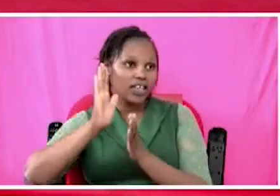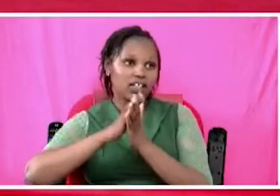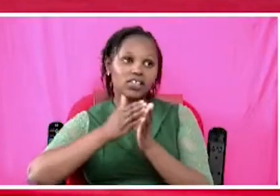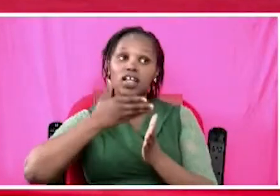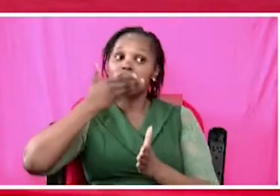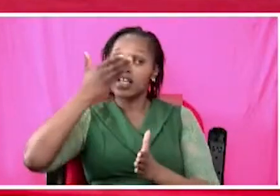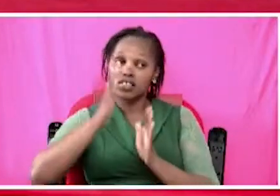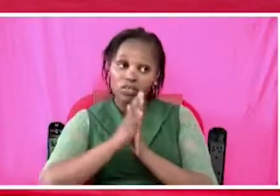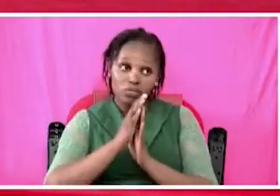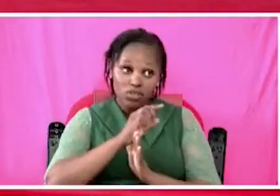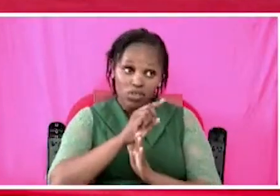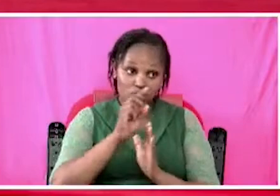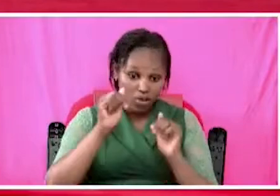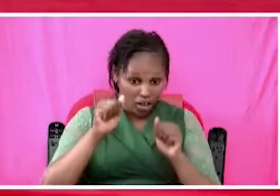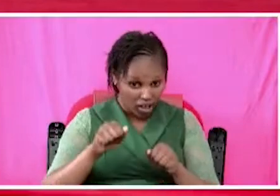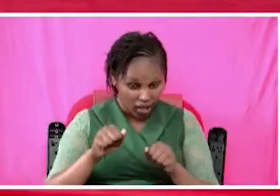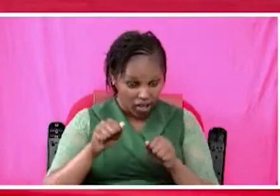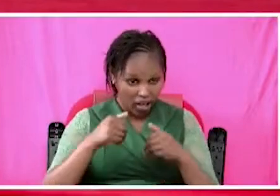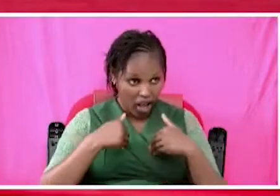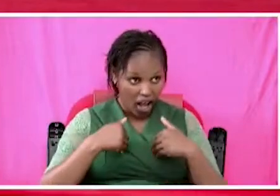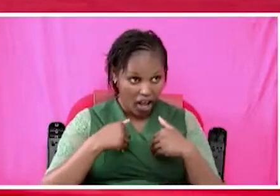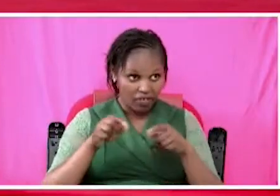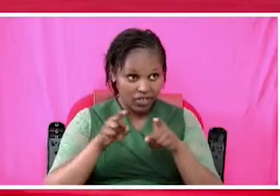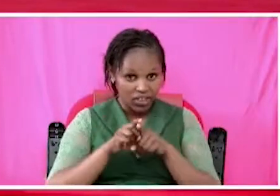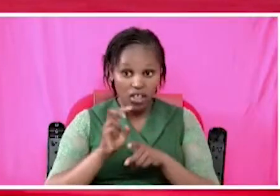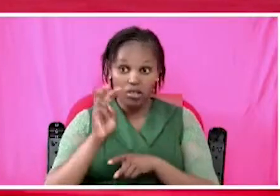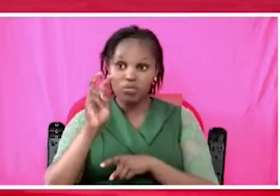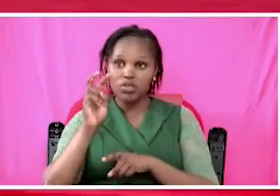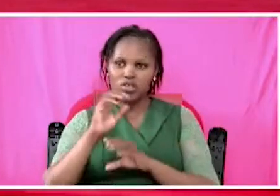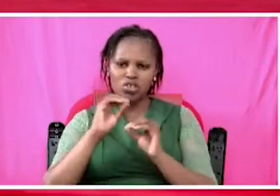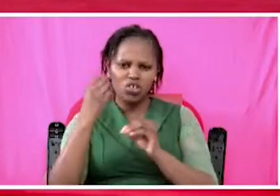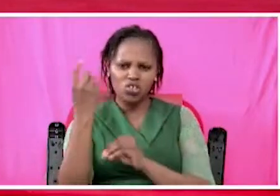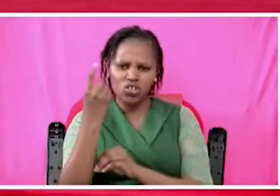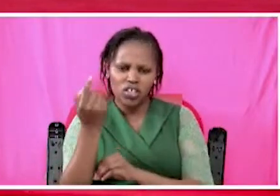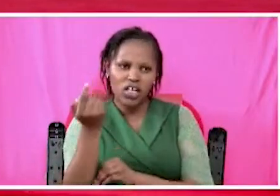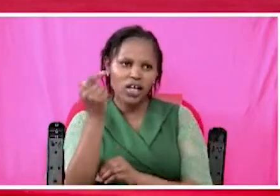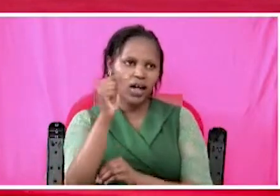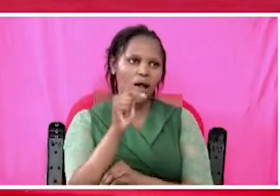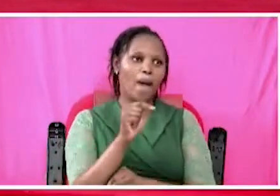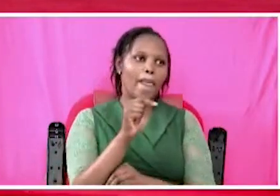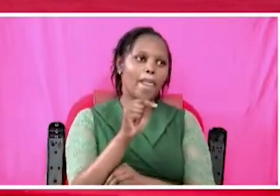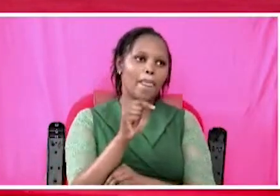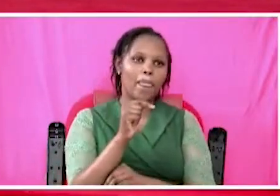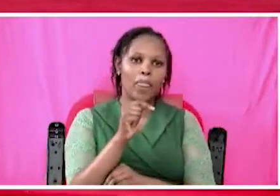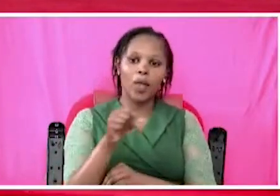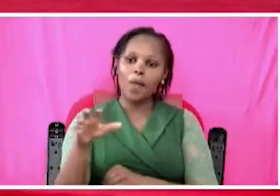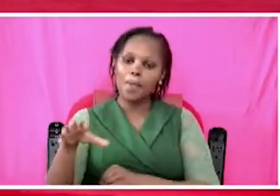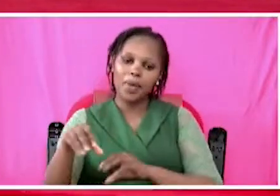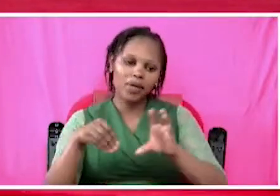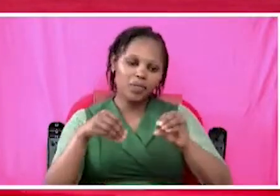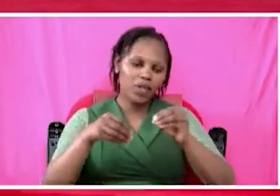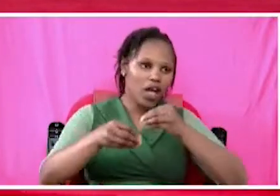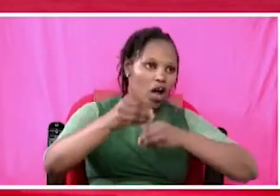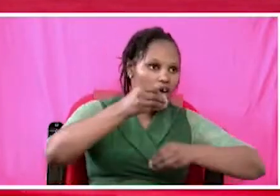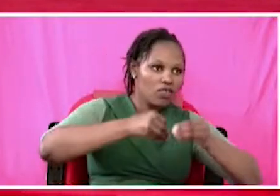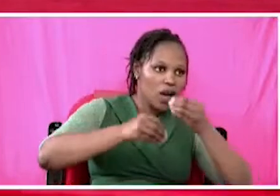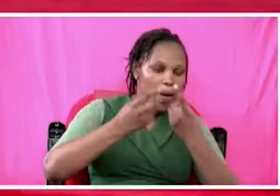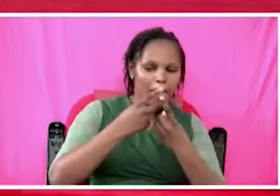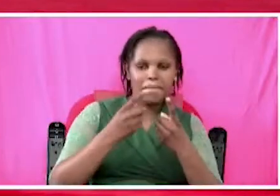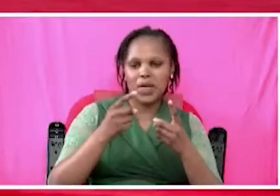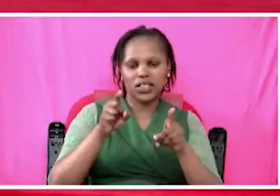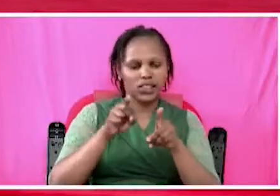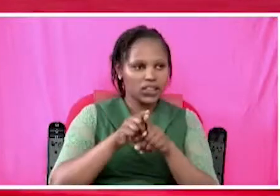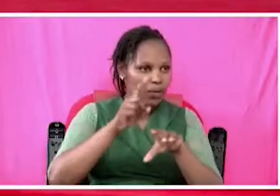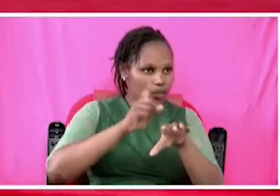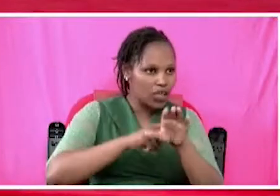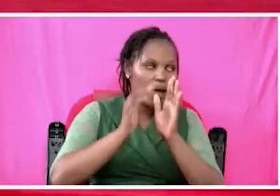it? Not only just come and consume the offerings, but also when he prayed